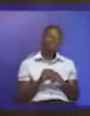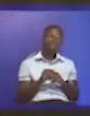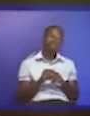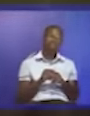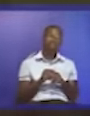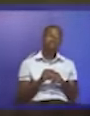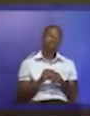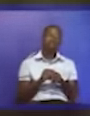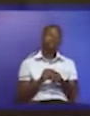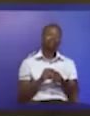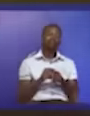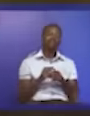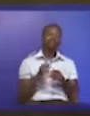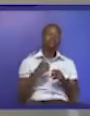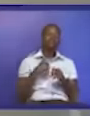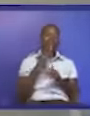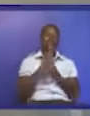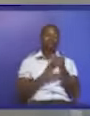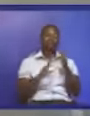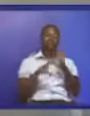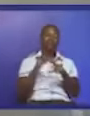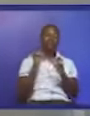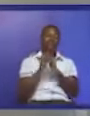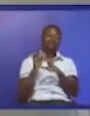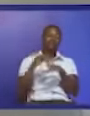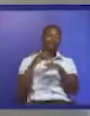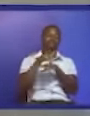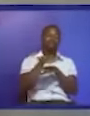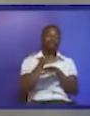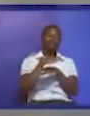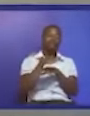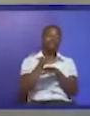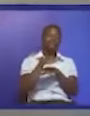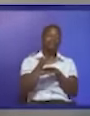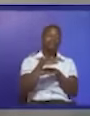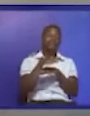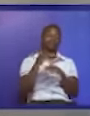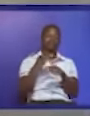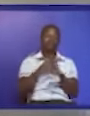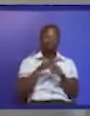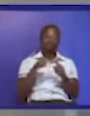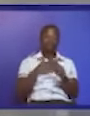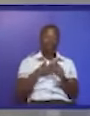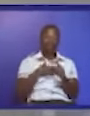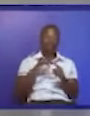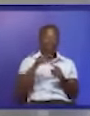There are spirits that are sent. But hear me, ladies and gentlemen.